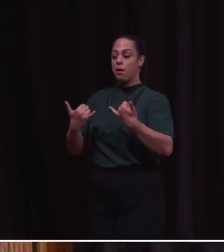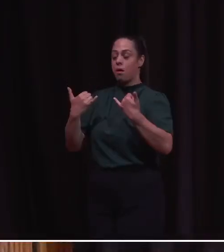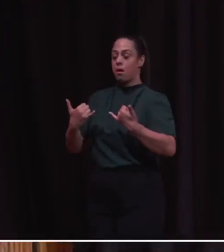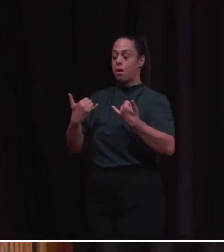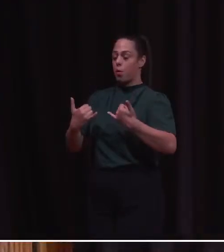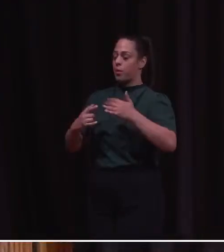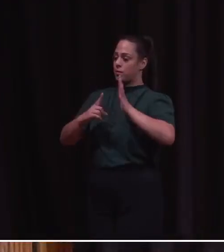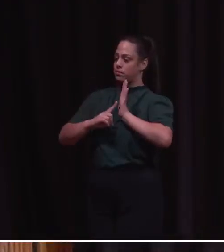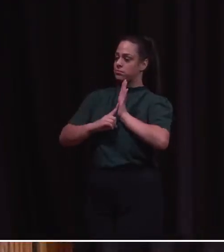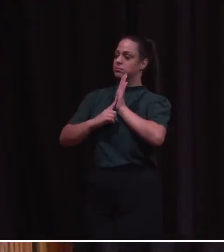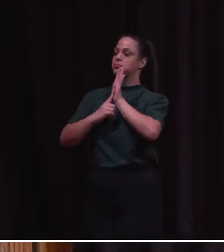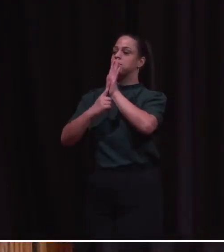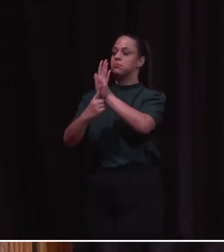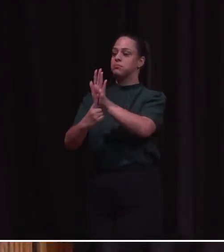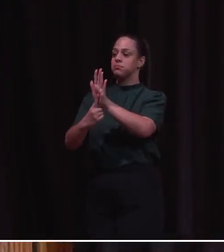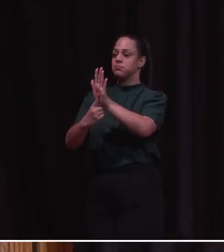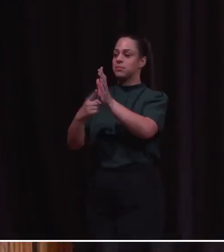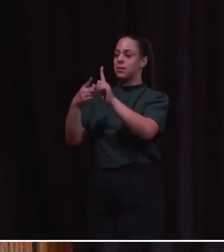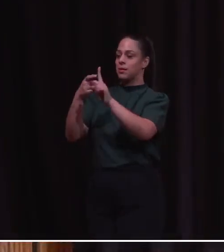as an African